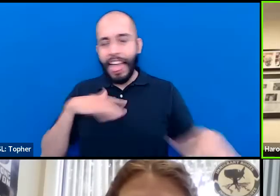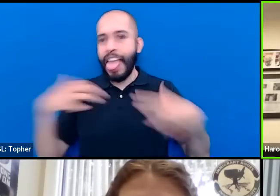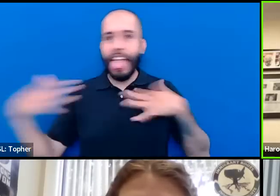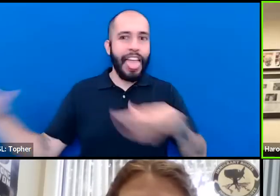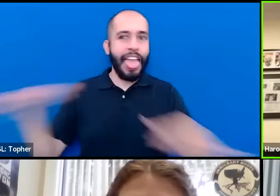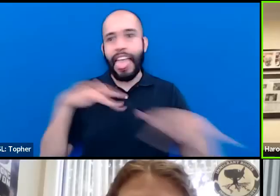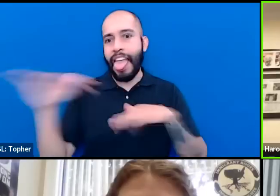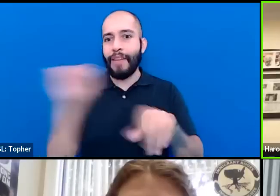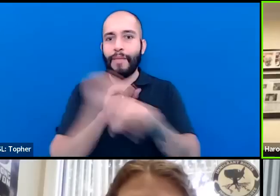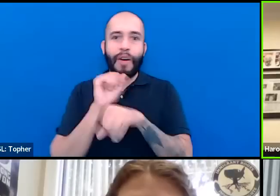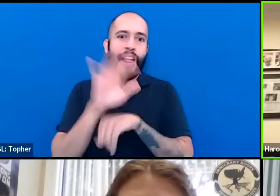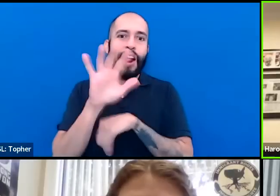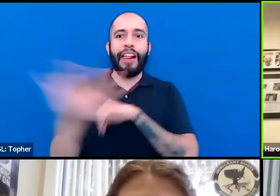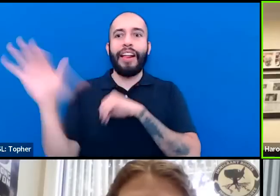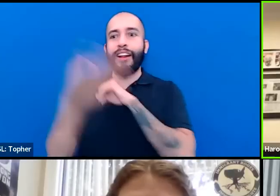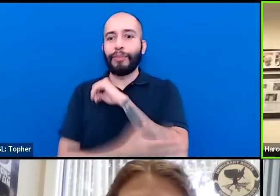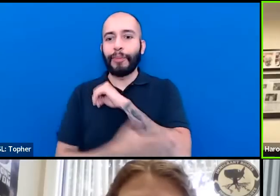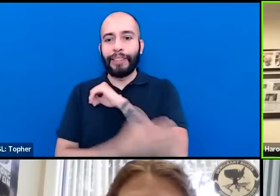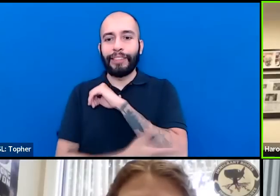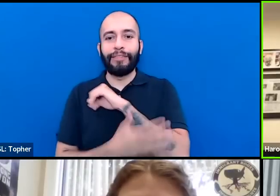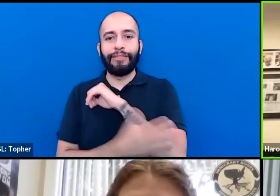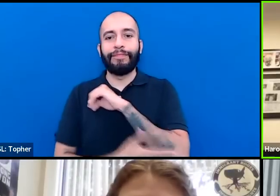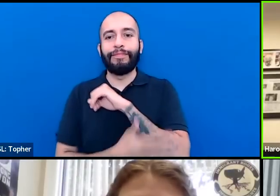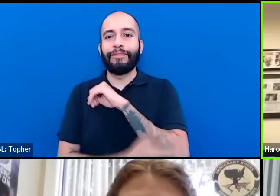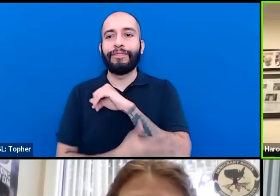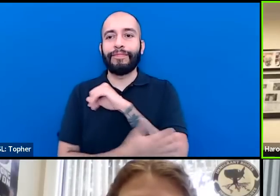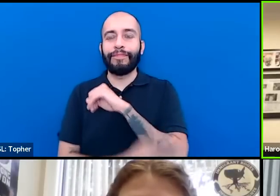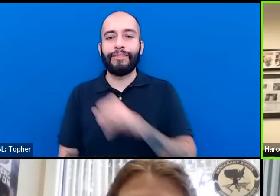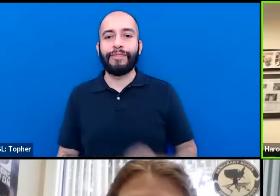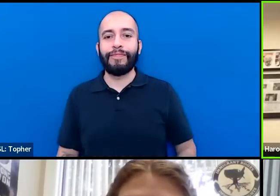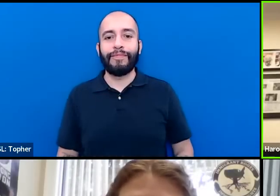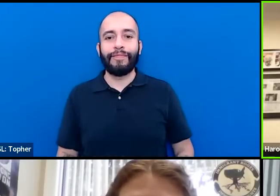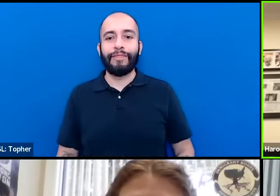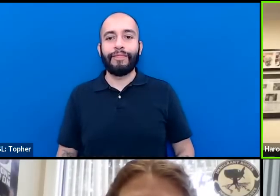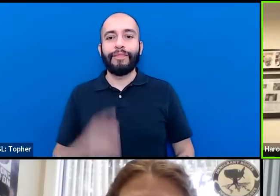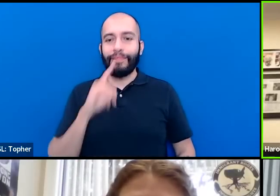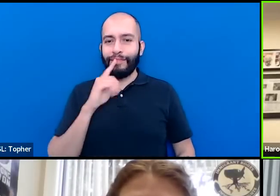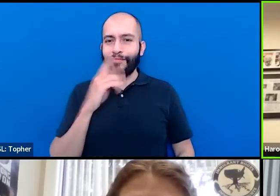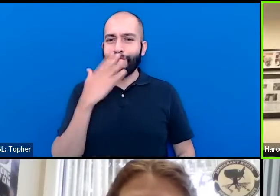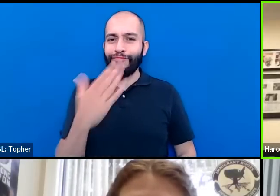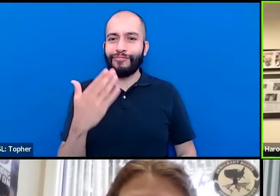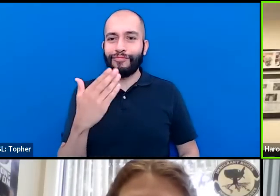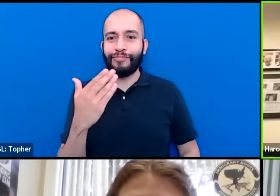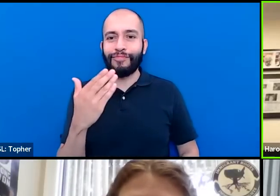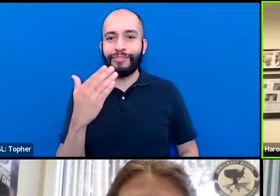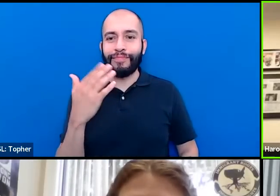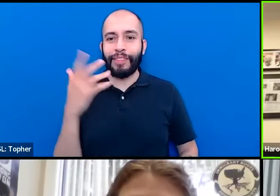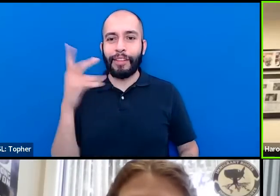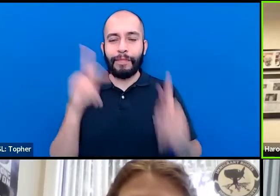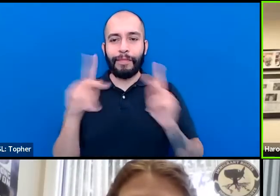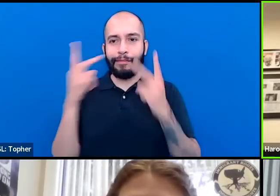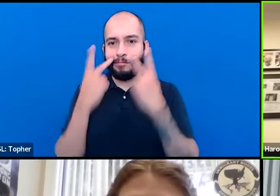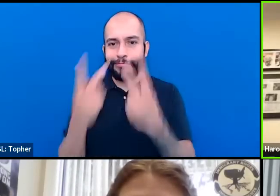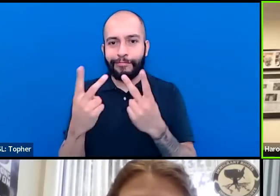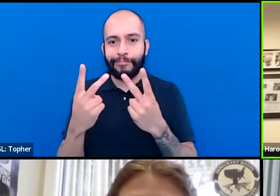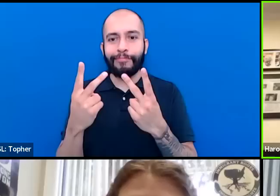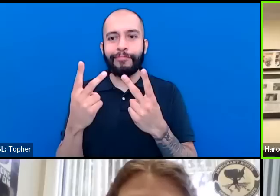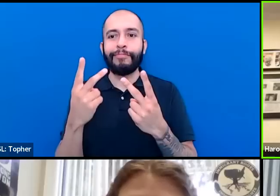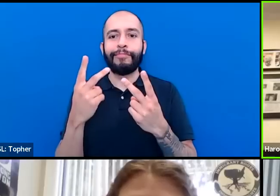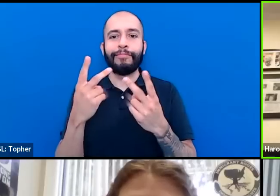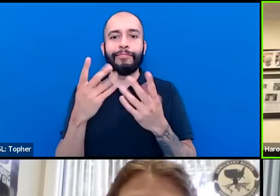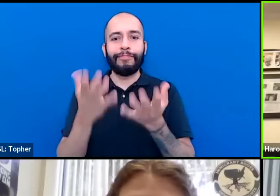it's good for the people who hear you that you're going around the country. But I'm sure at some moments